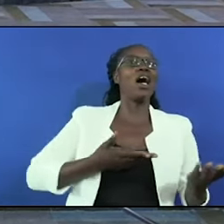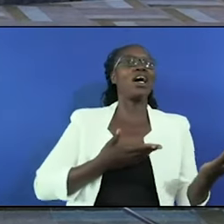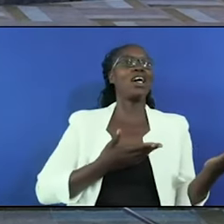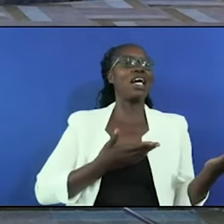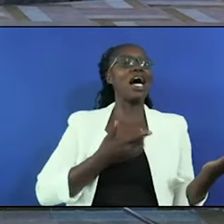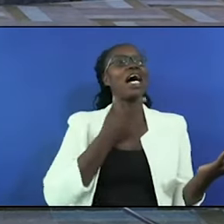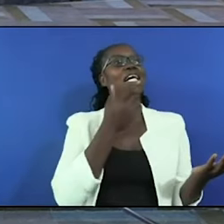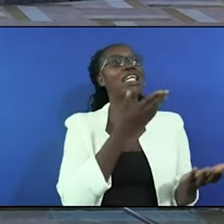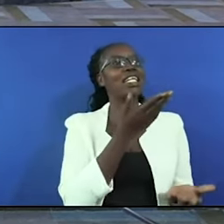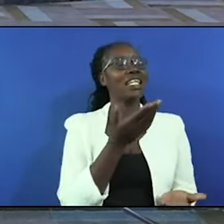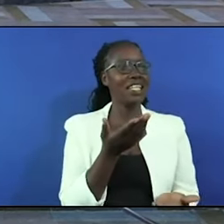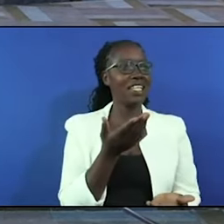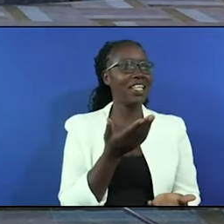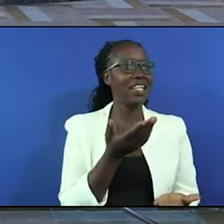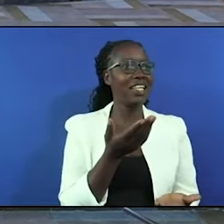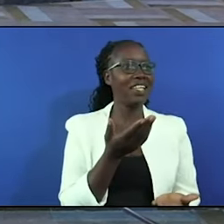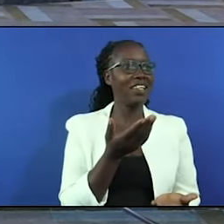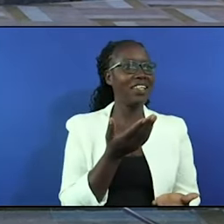I'm telling you.